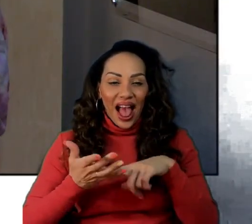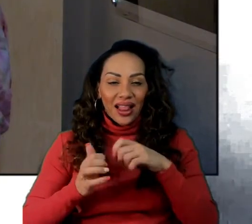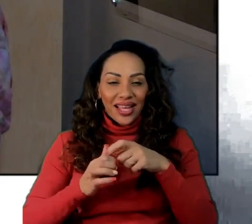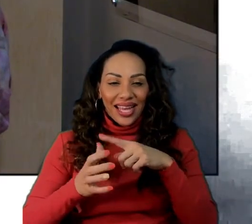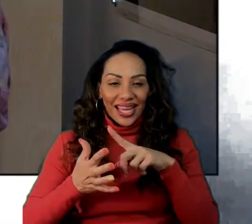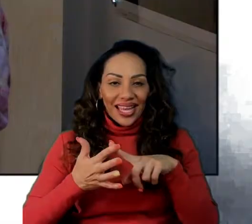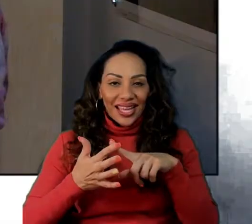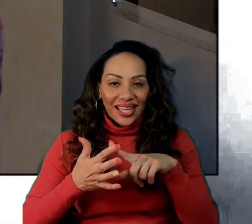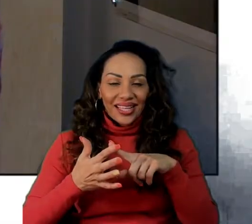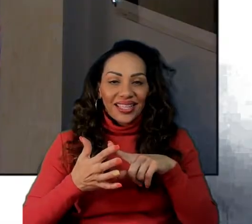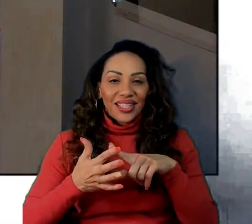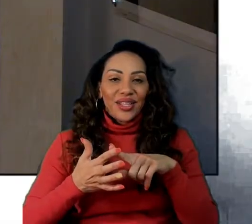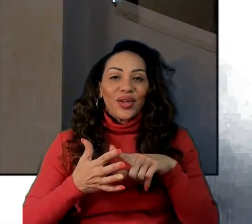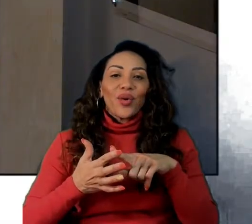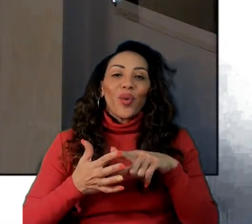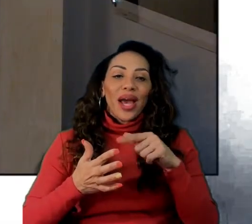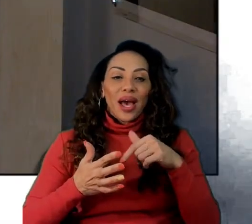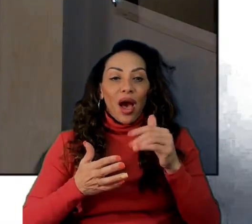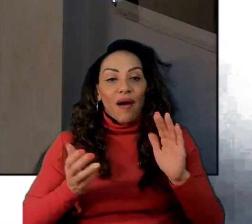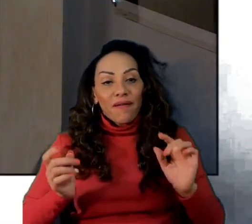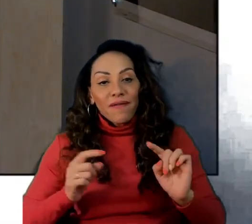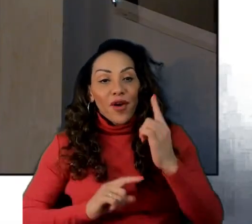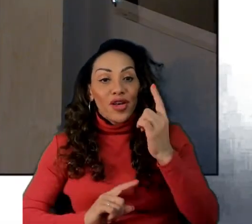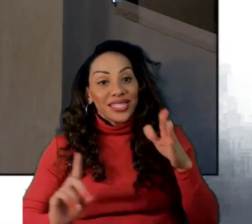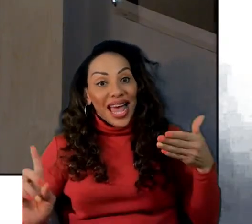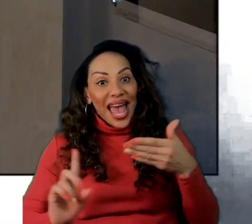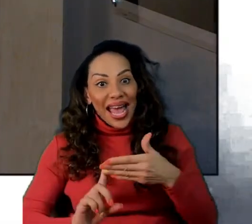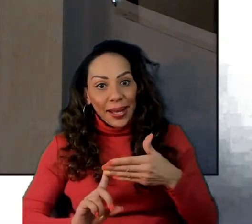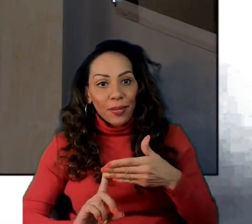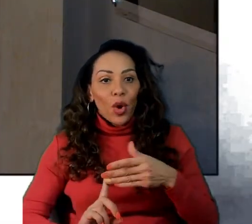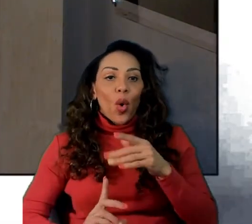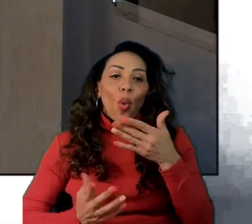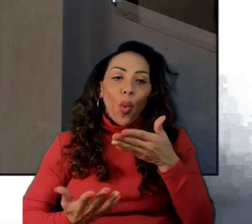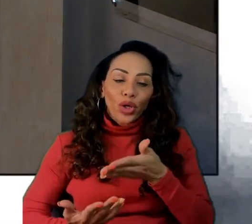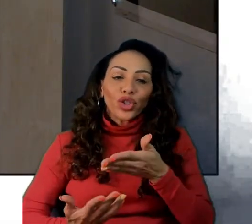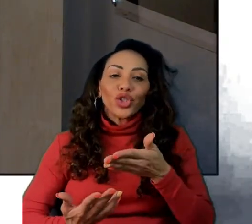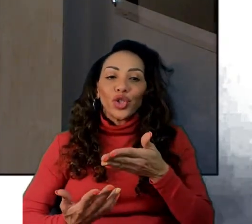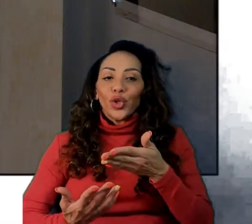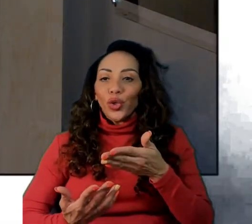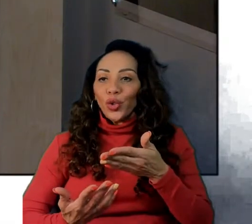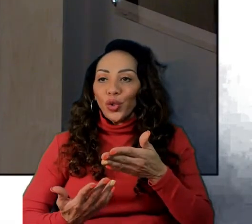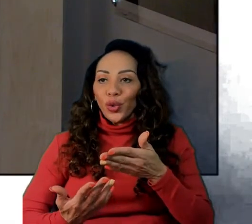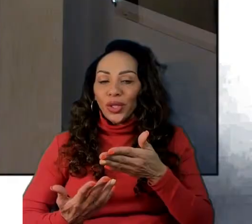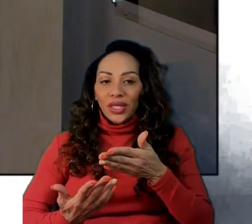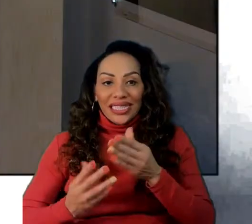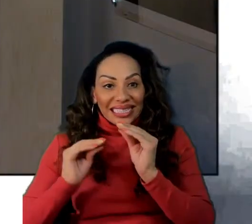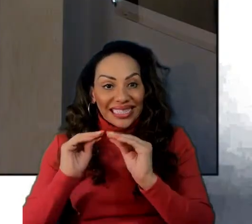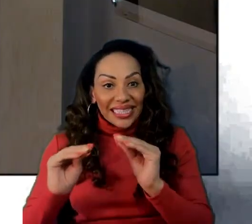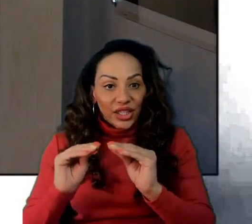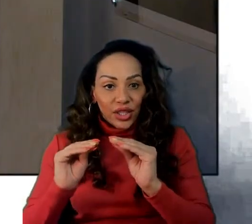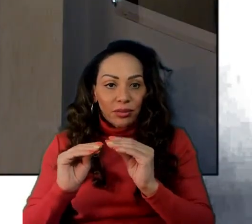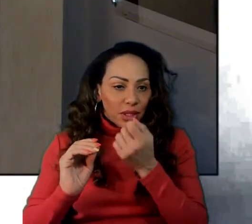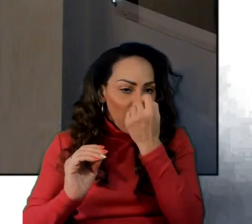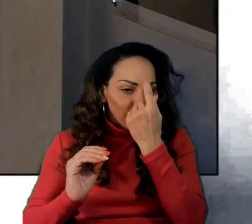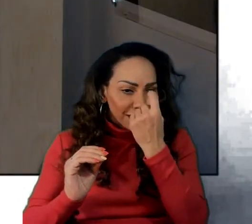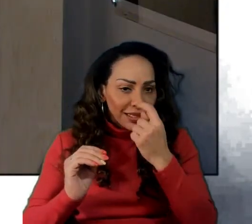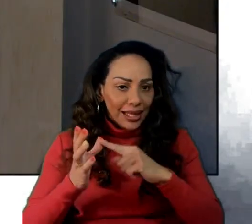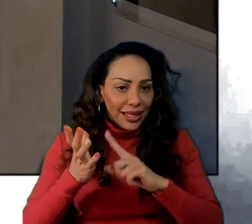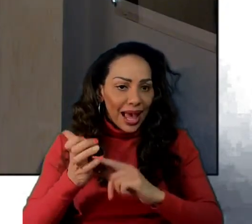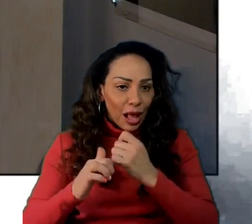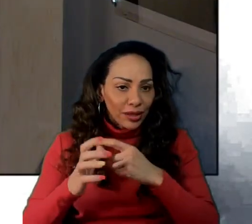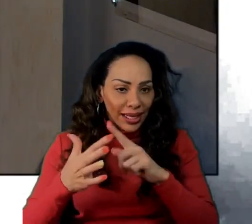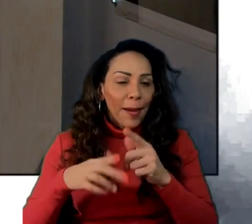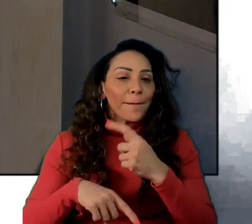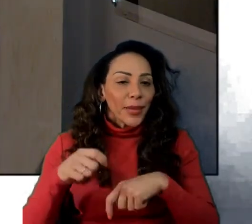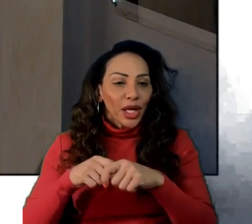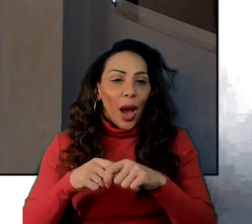algae experts within a very short amount of time, so they could have conversations that were informed. And I think that happened quite well. So